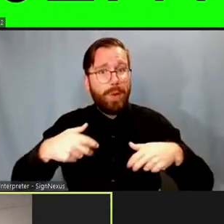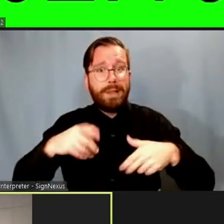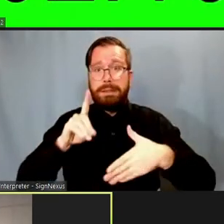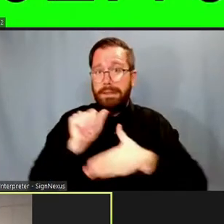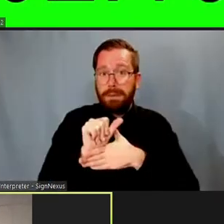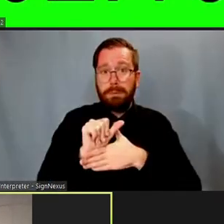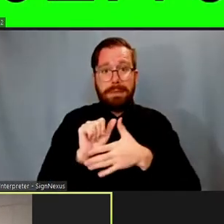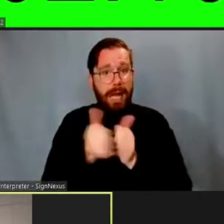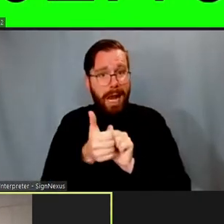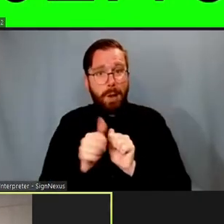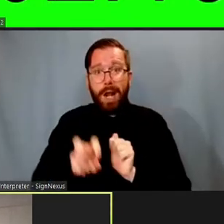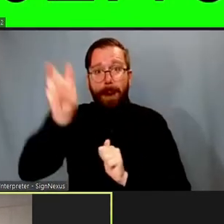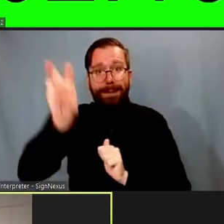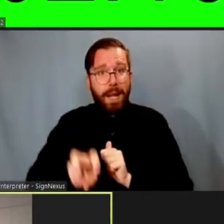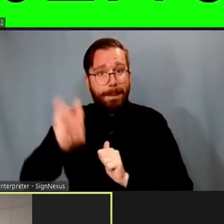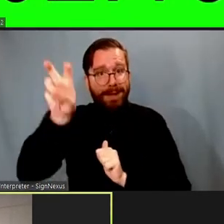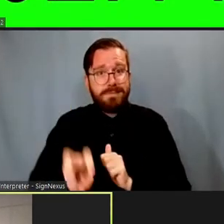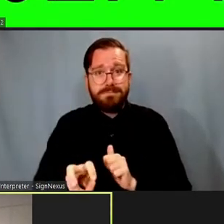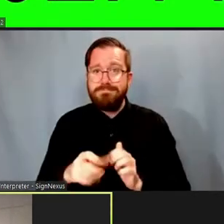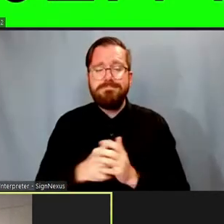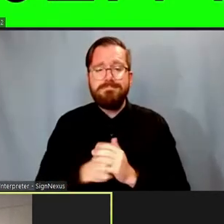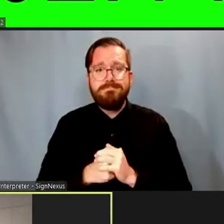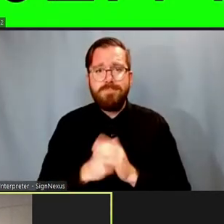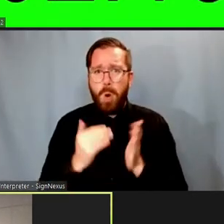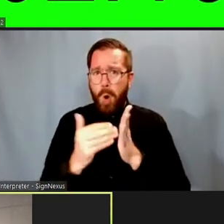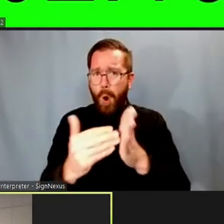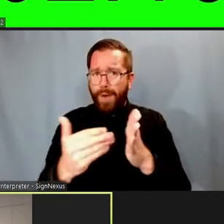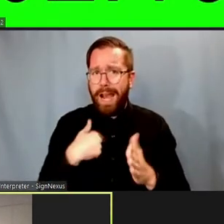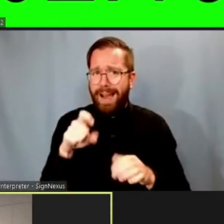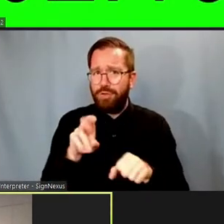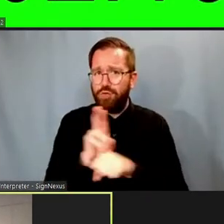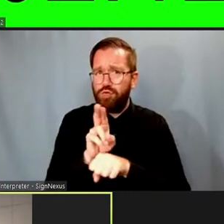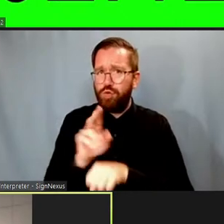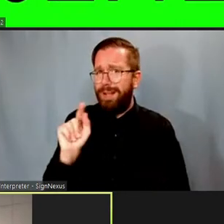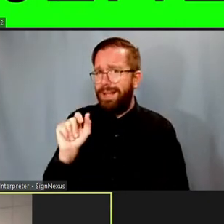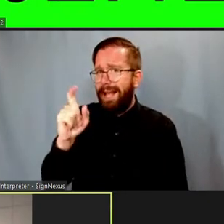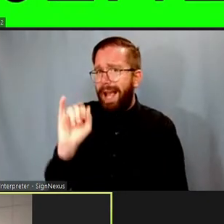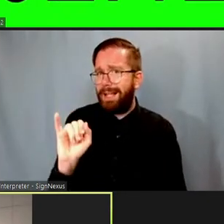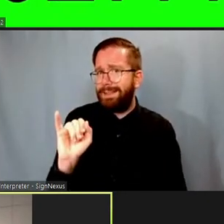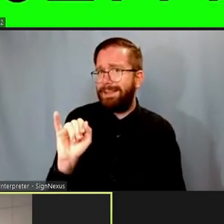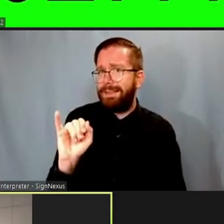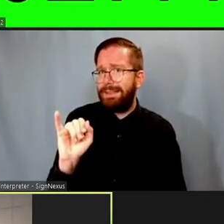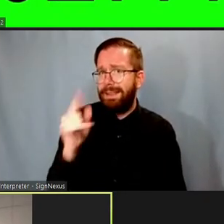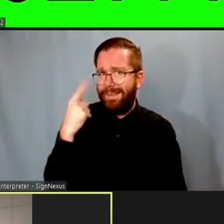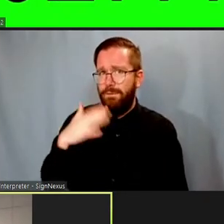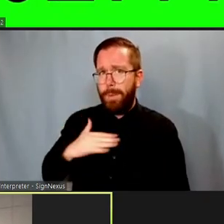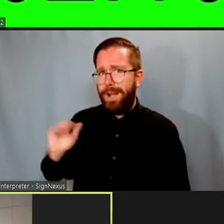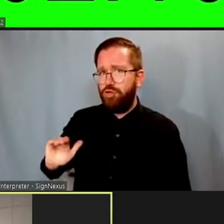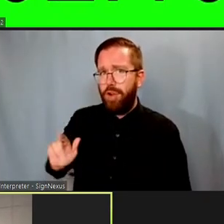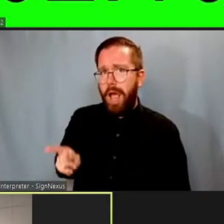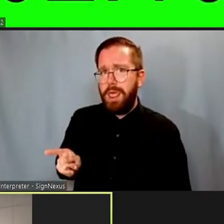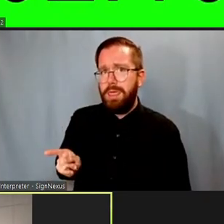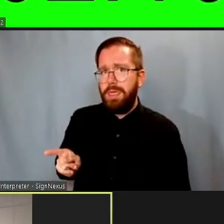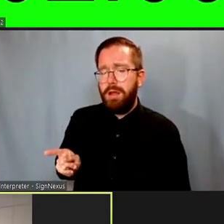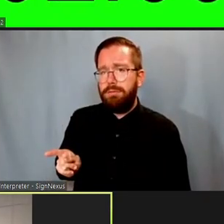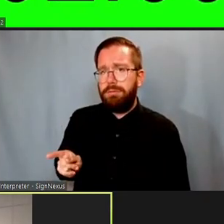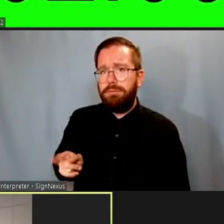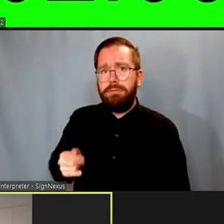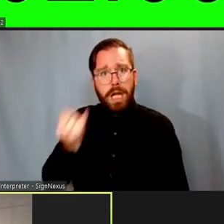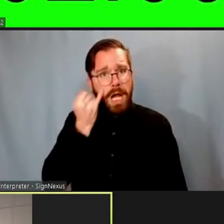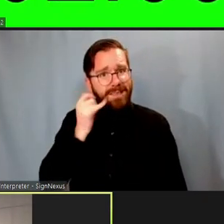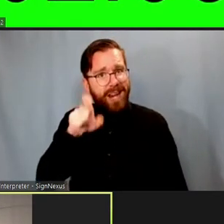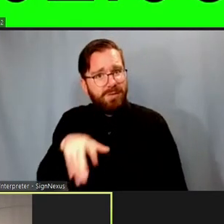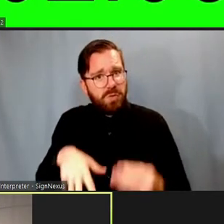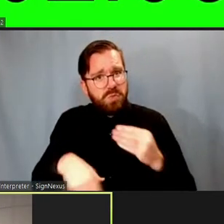take a taxi for my child but having to pay such congestion pricing makes it